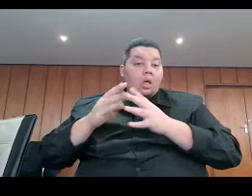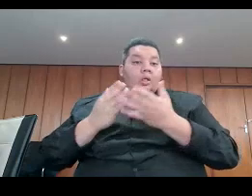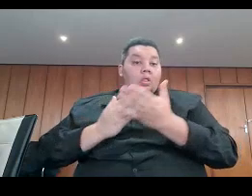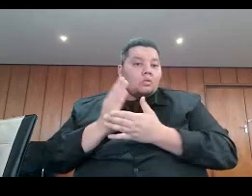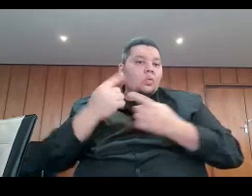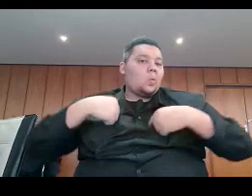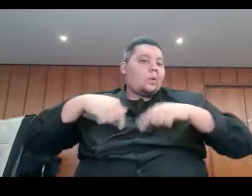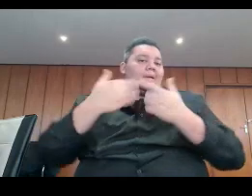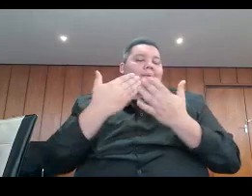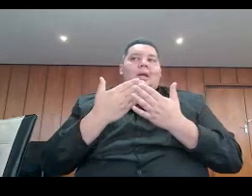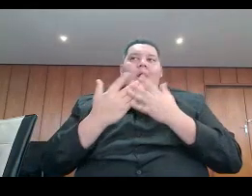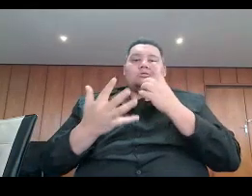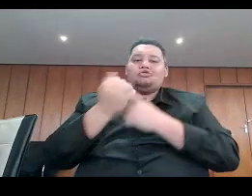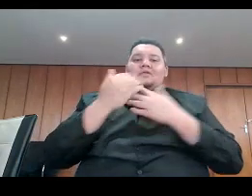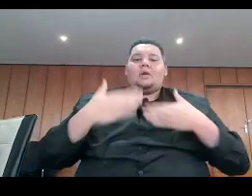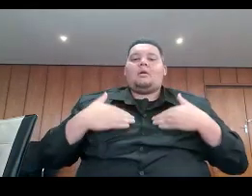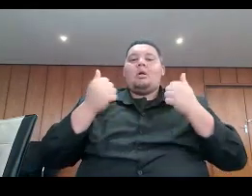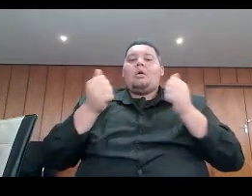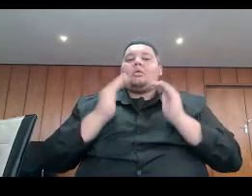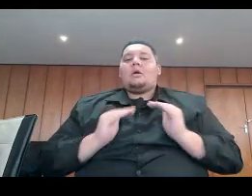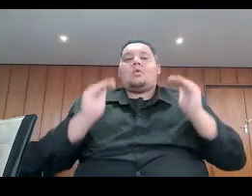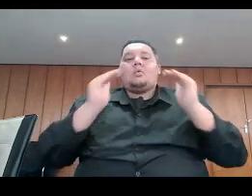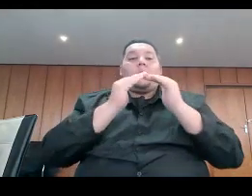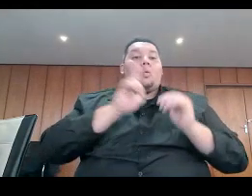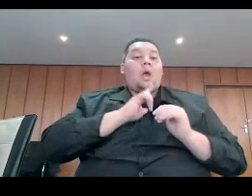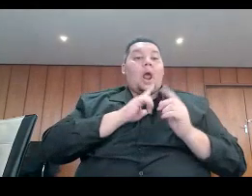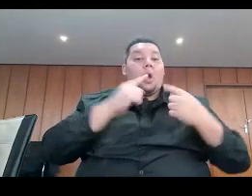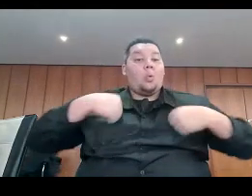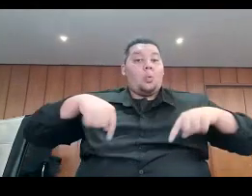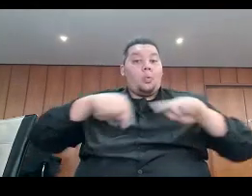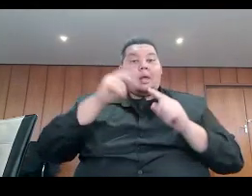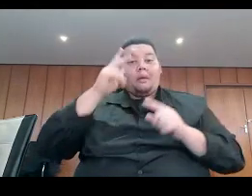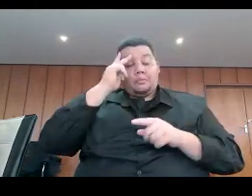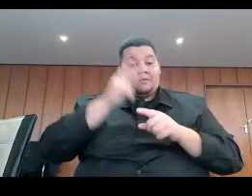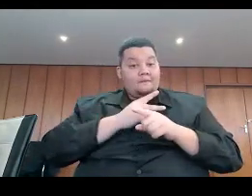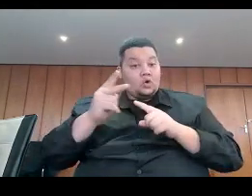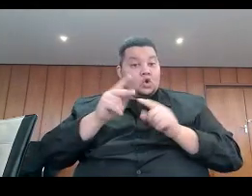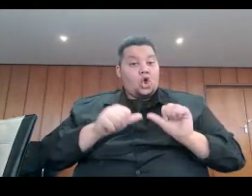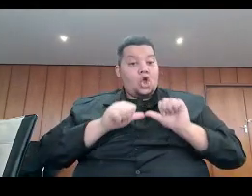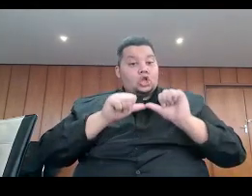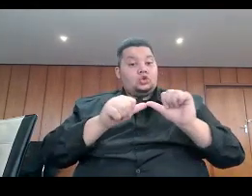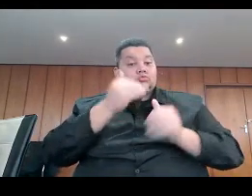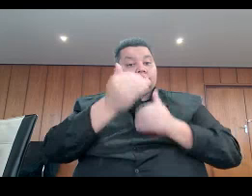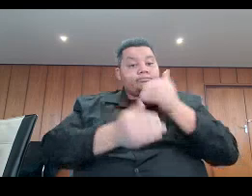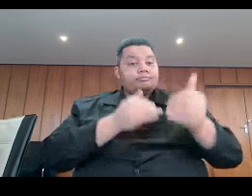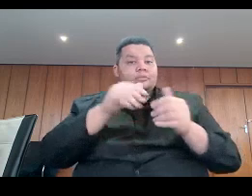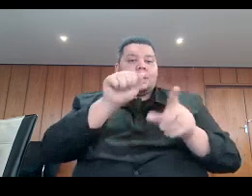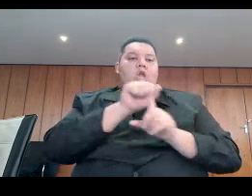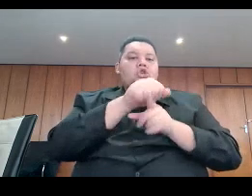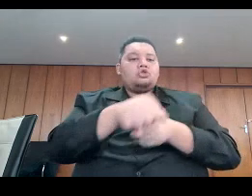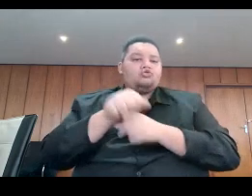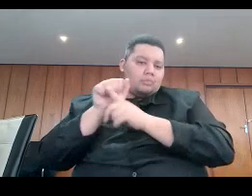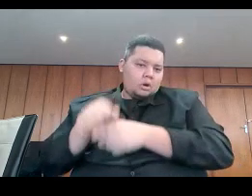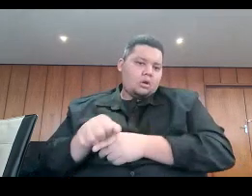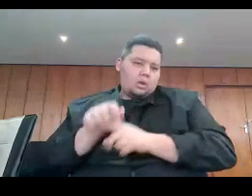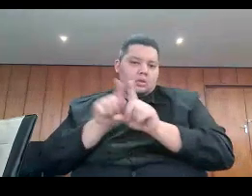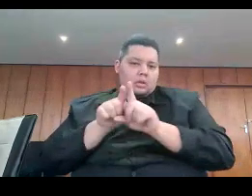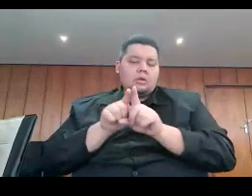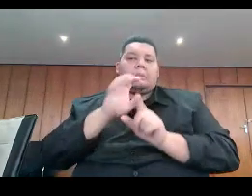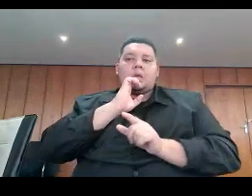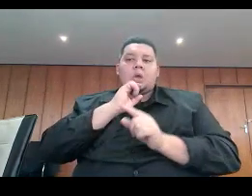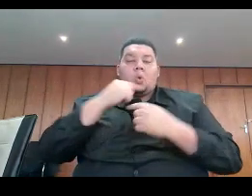can achieve health equity. Because if we as professions continue to reinforce such discriminations, then we also part